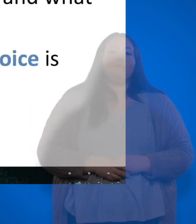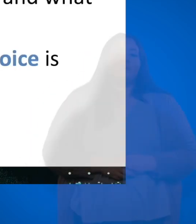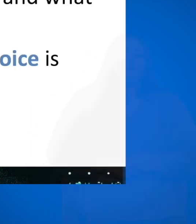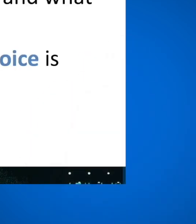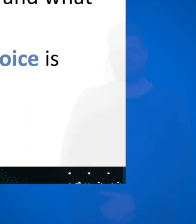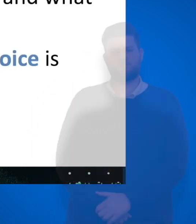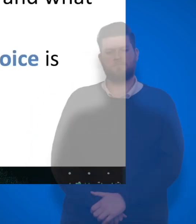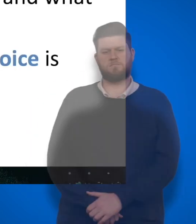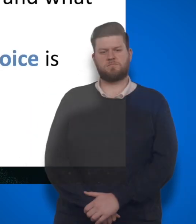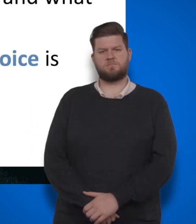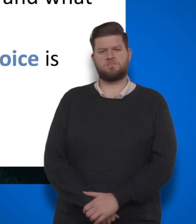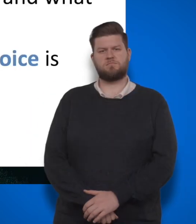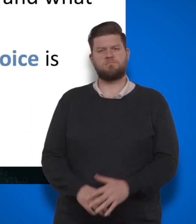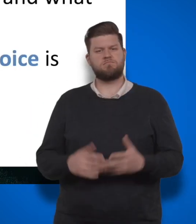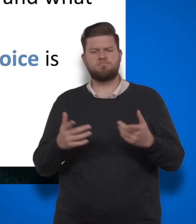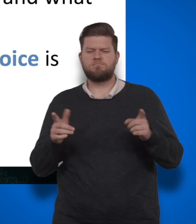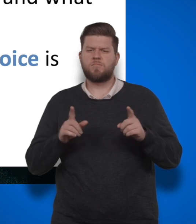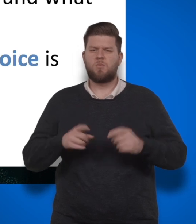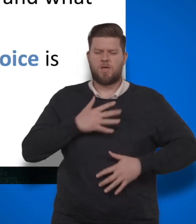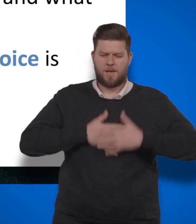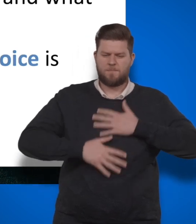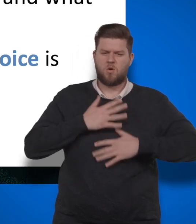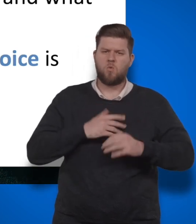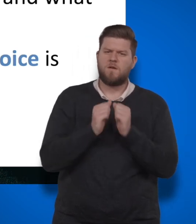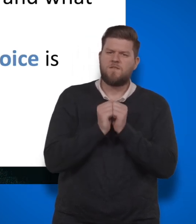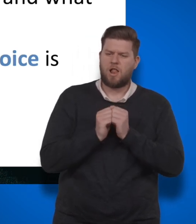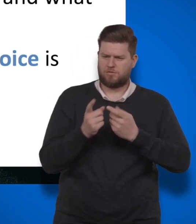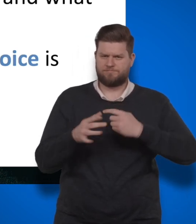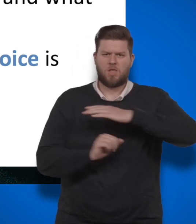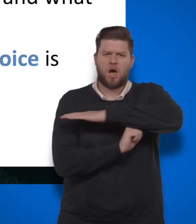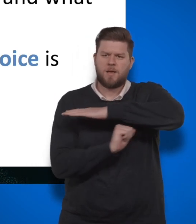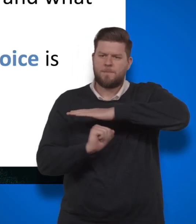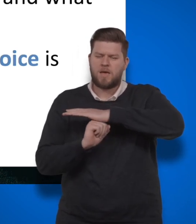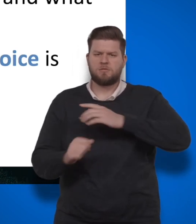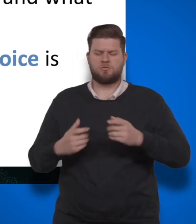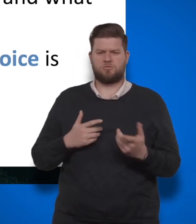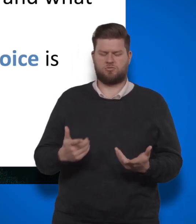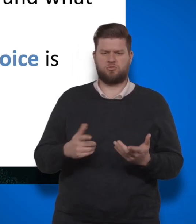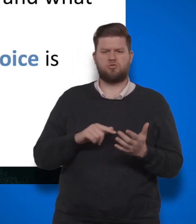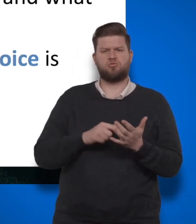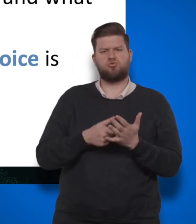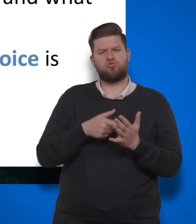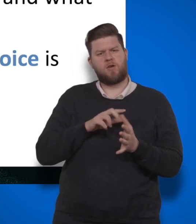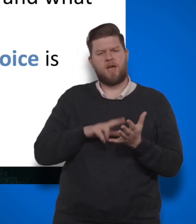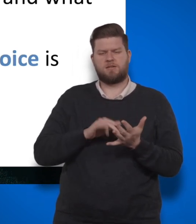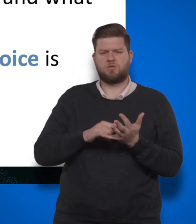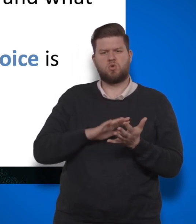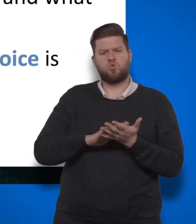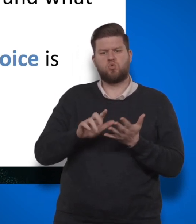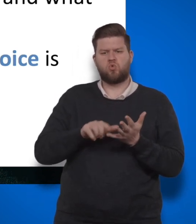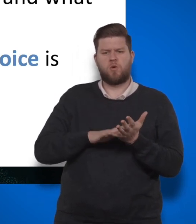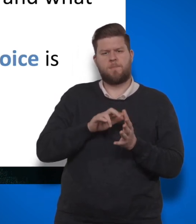And what about the moral values which underpin transhumanism and this enhancement technology? Well, it comes with a very